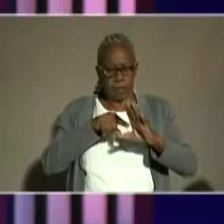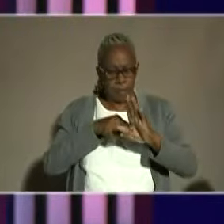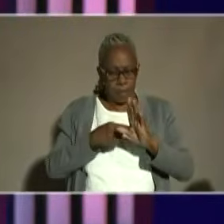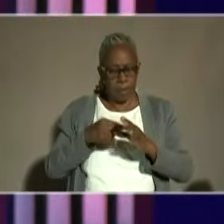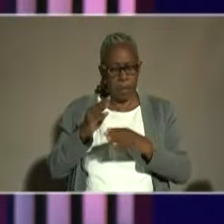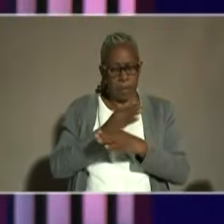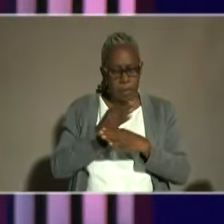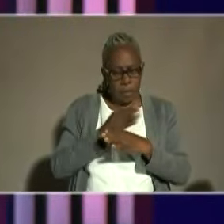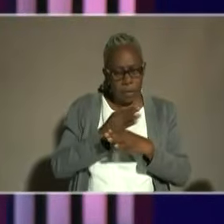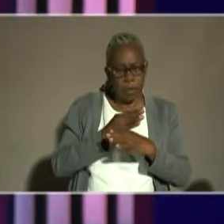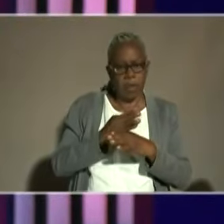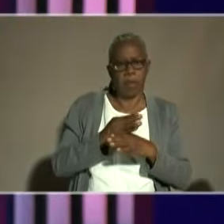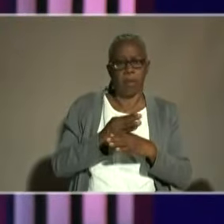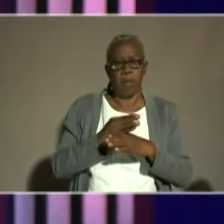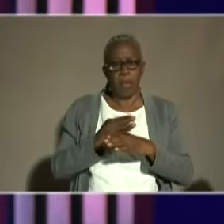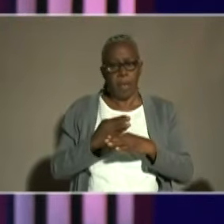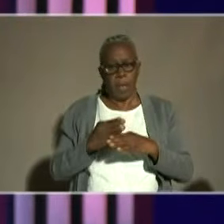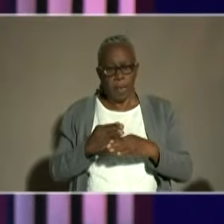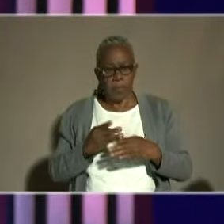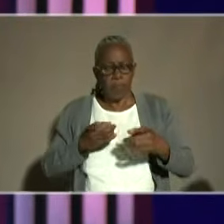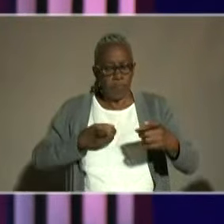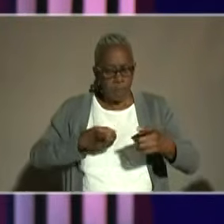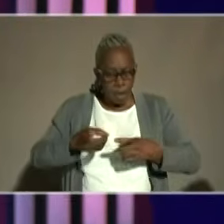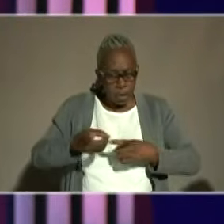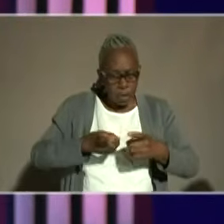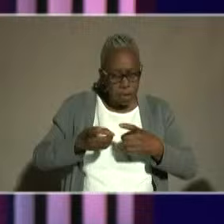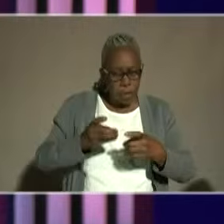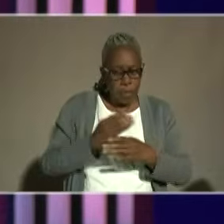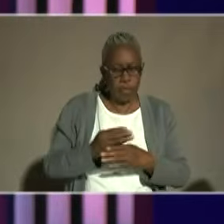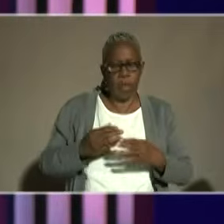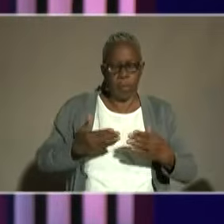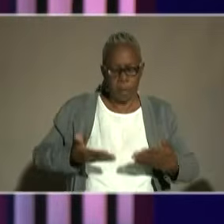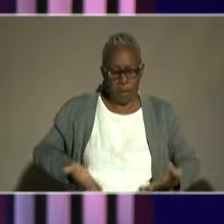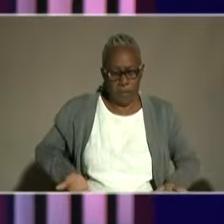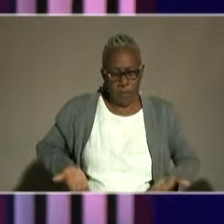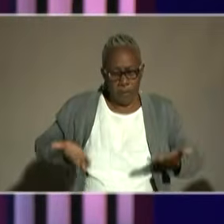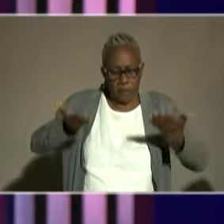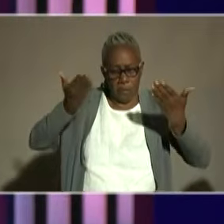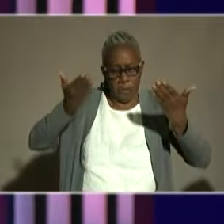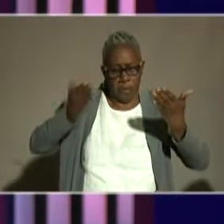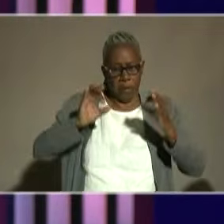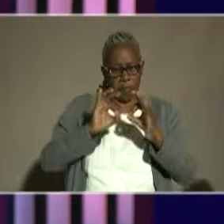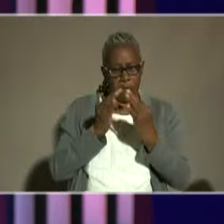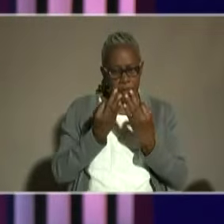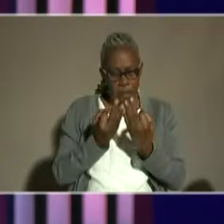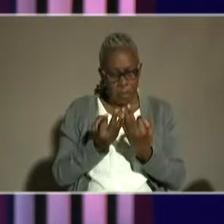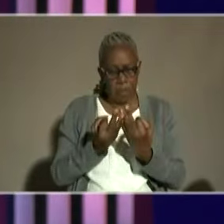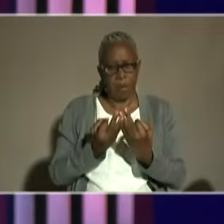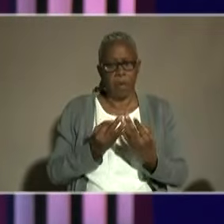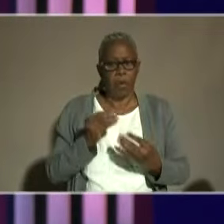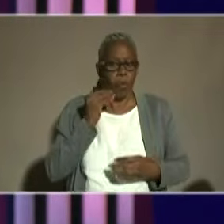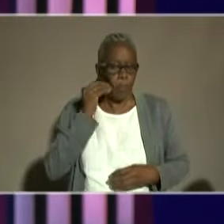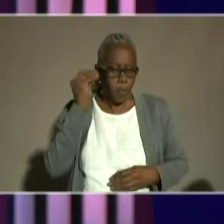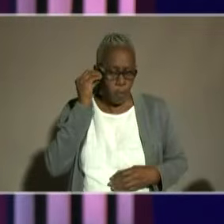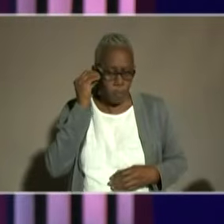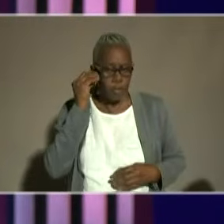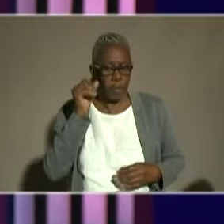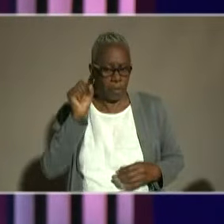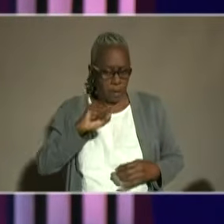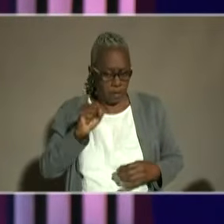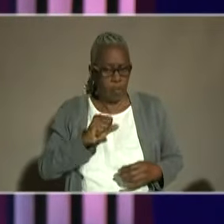their talents and monetize their talents so they can uplift themselves and their families from their homes. So yes, we're fully on board with the